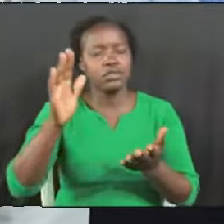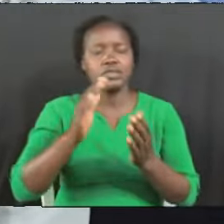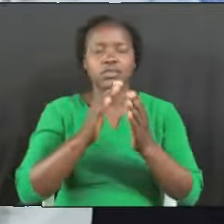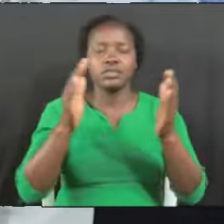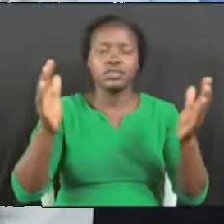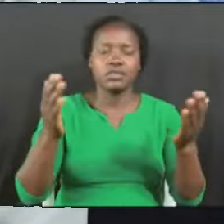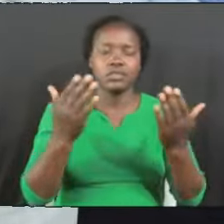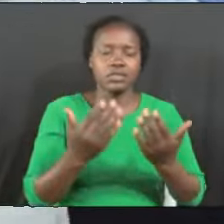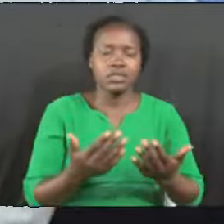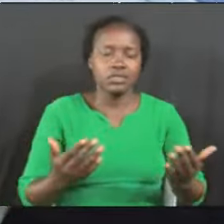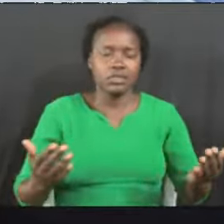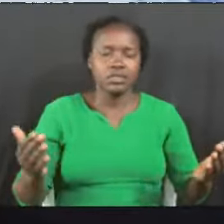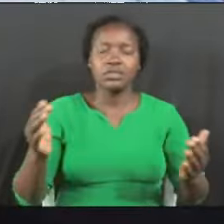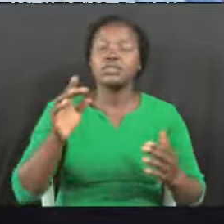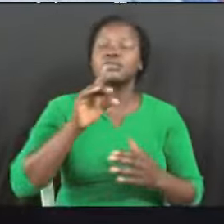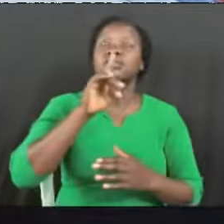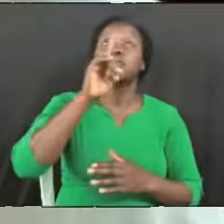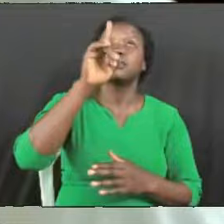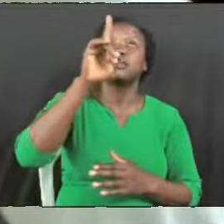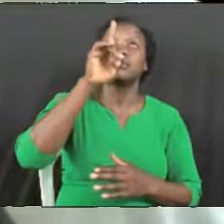Great things He has done.